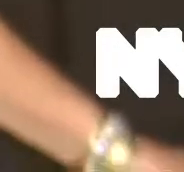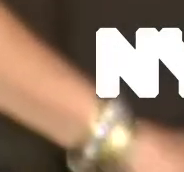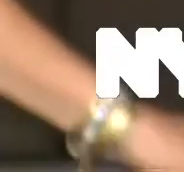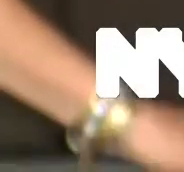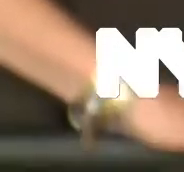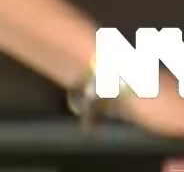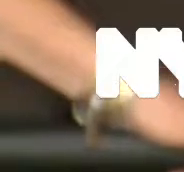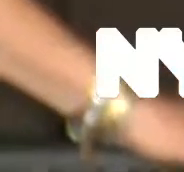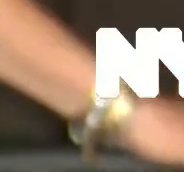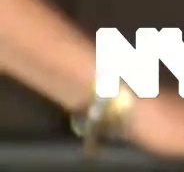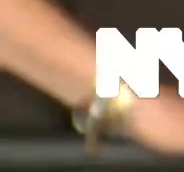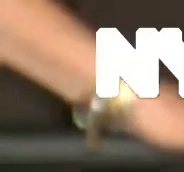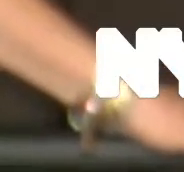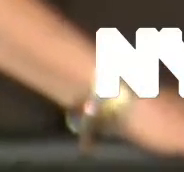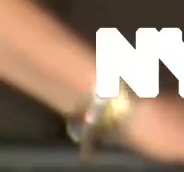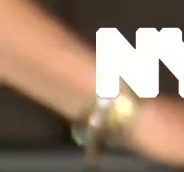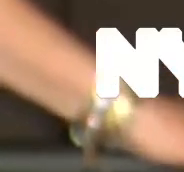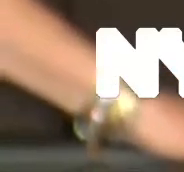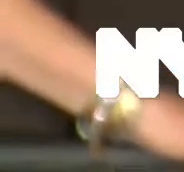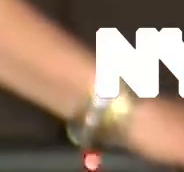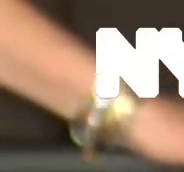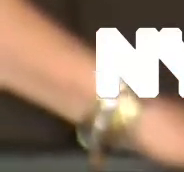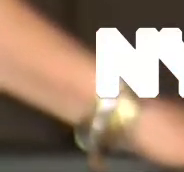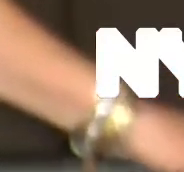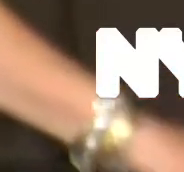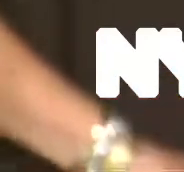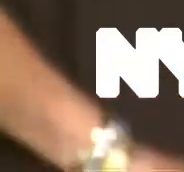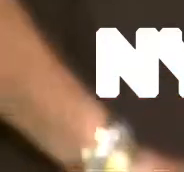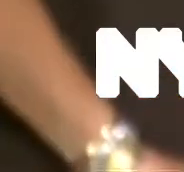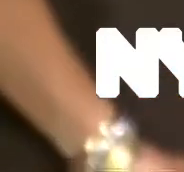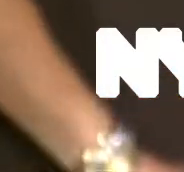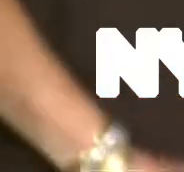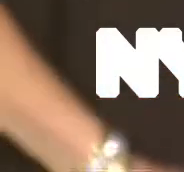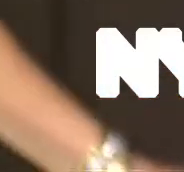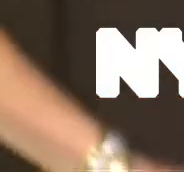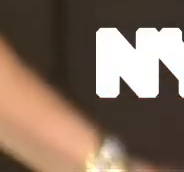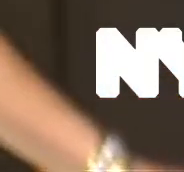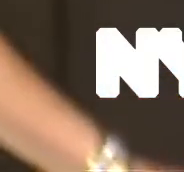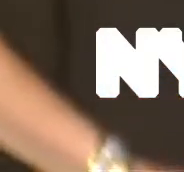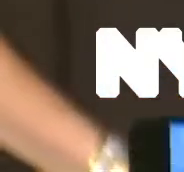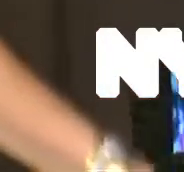to introduce the man who traces his roots to Sant'Agata de'